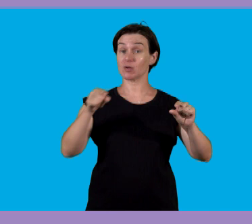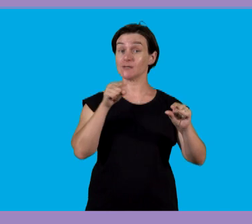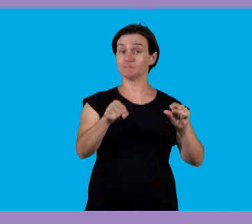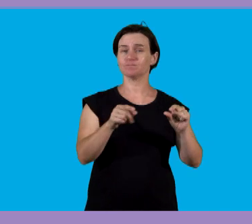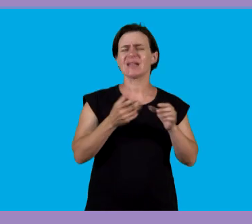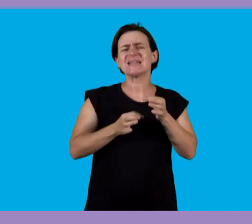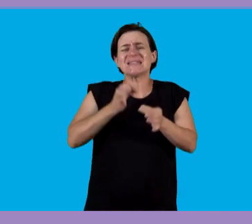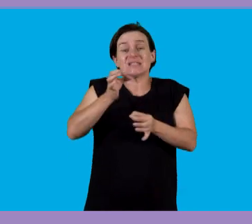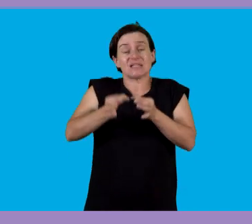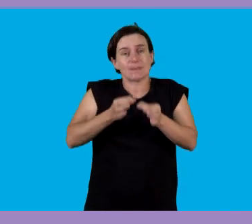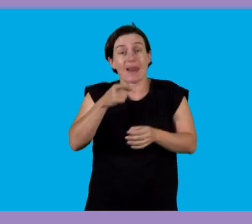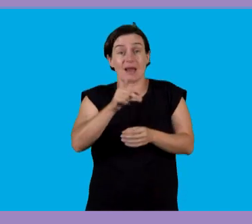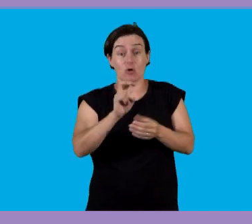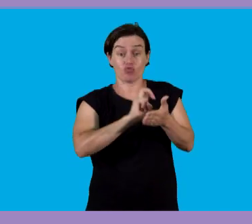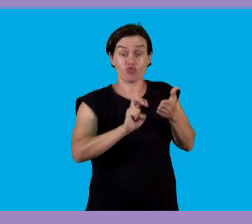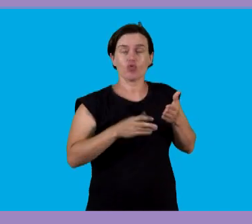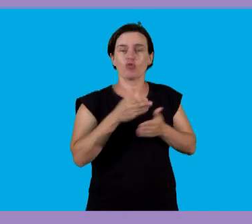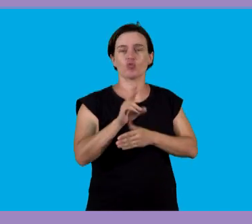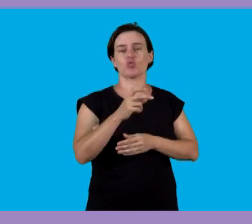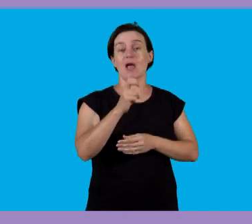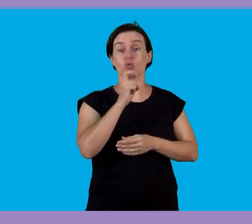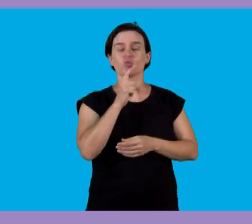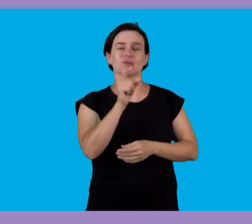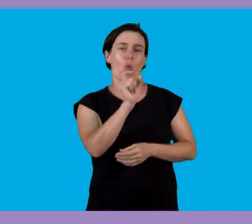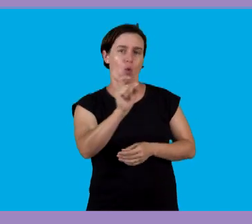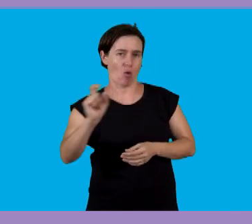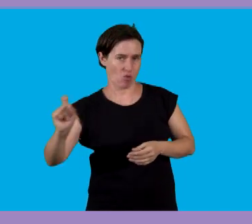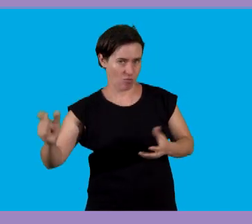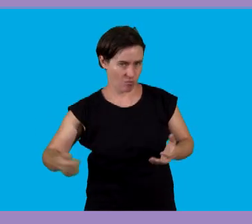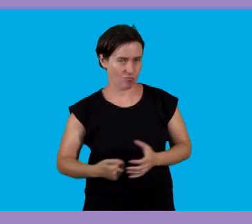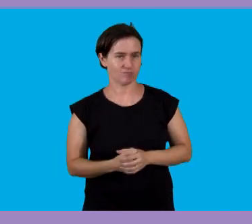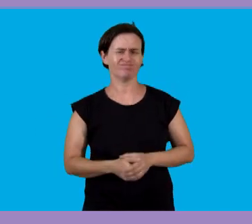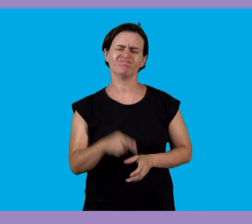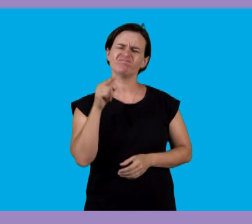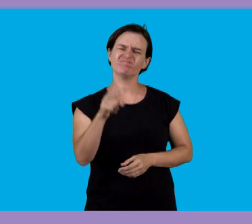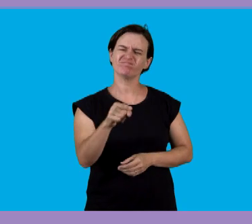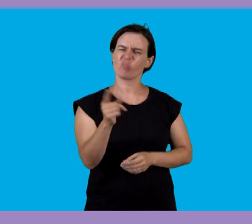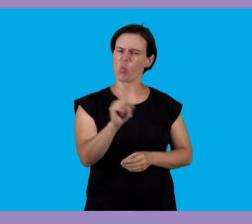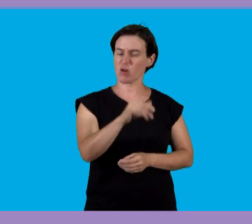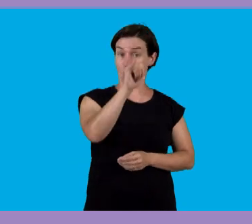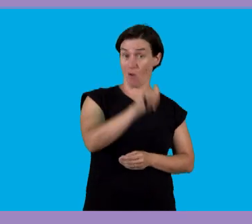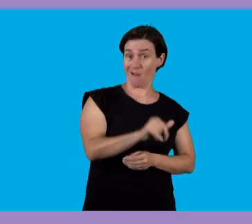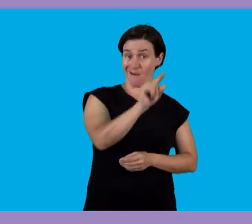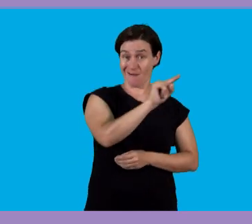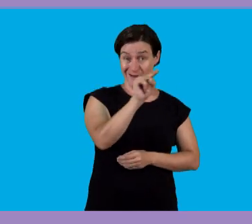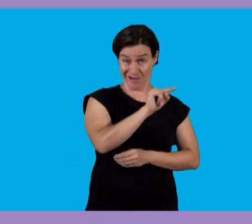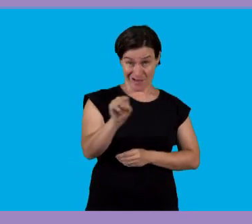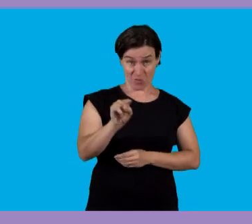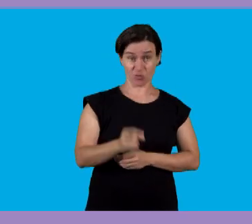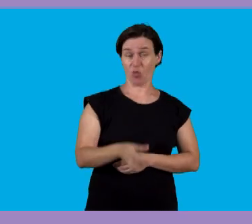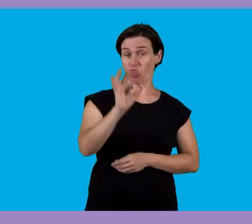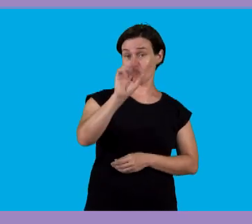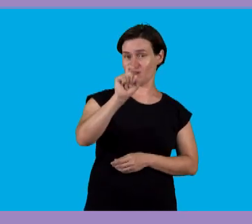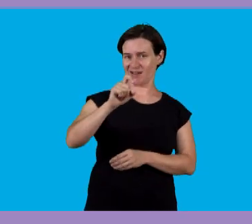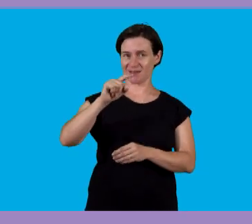given. Describe the rule in words. So we can see that our formula or equation that we have been given here is y